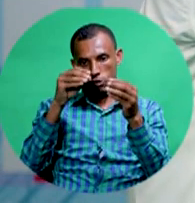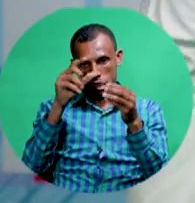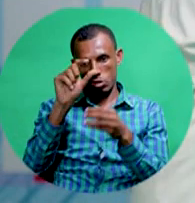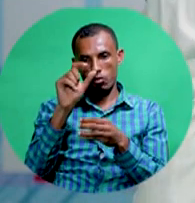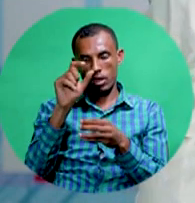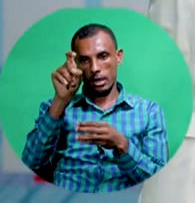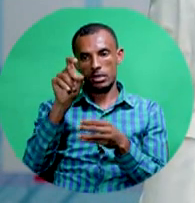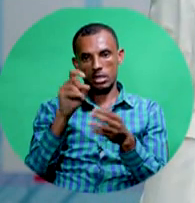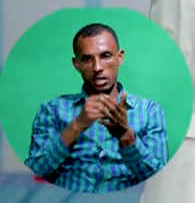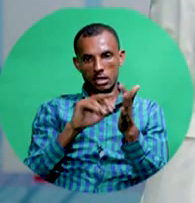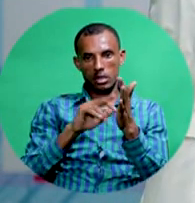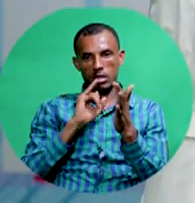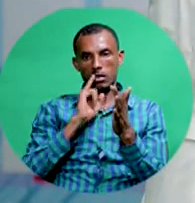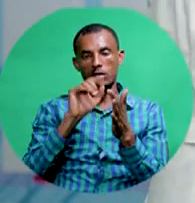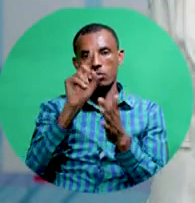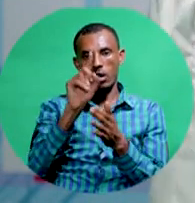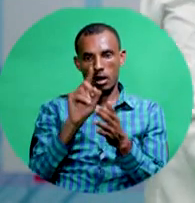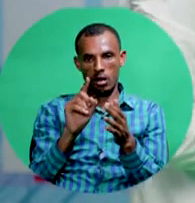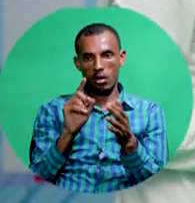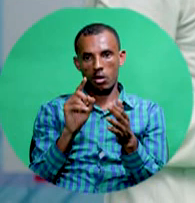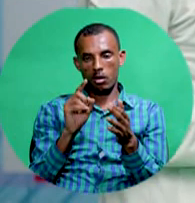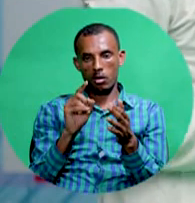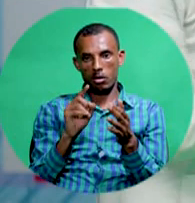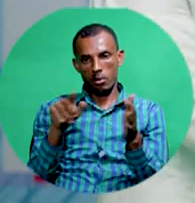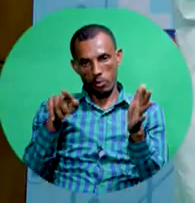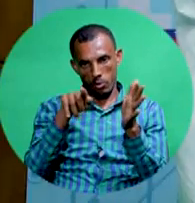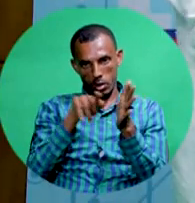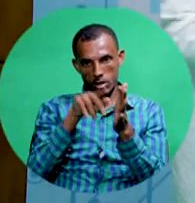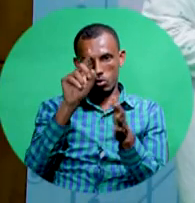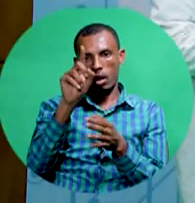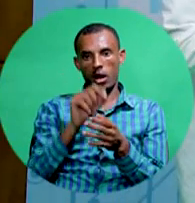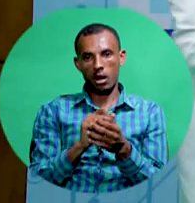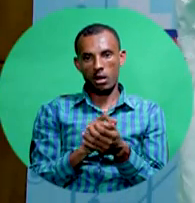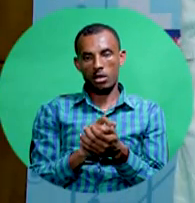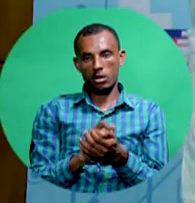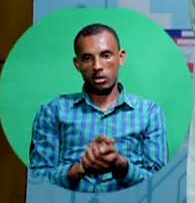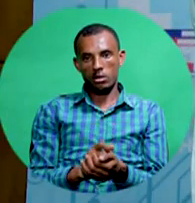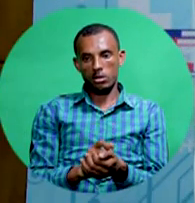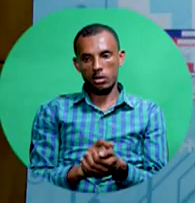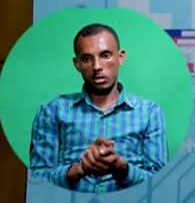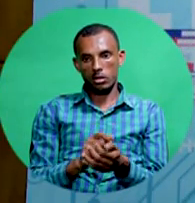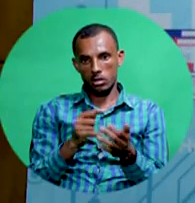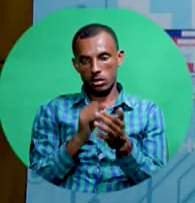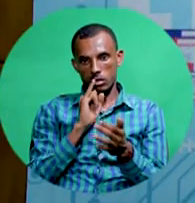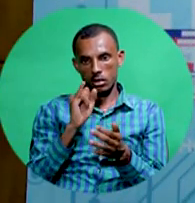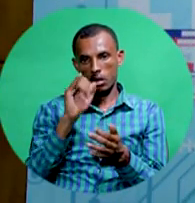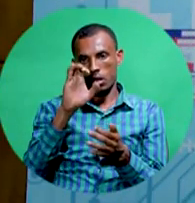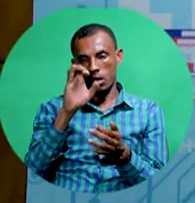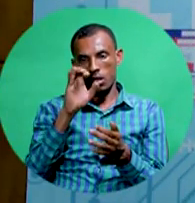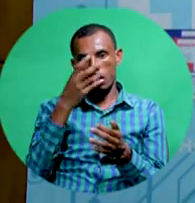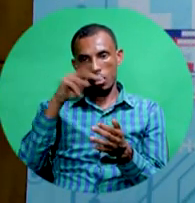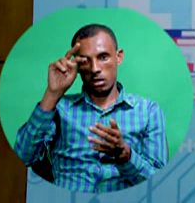minus 1. That means simply it is minus. The reciprocal of minus 1 is minus 1 itself. So it's minus e raised to minus